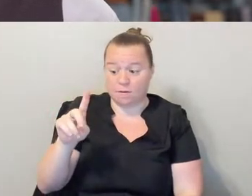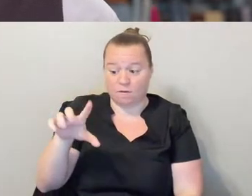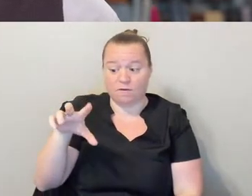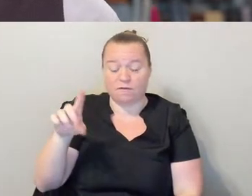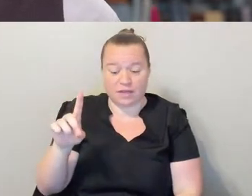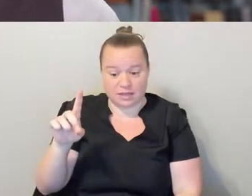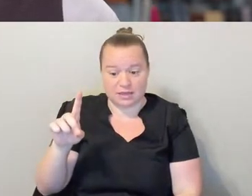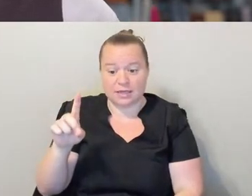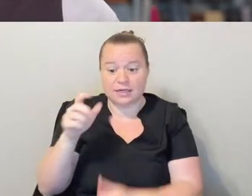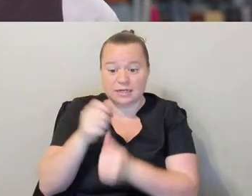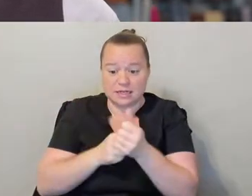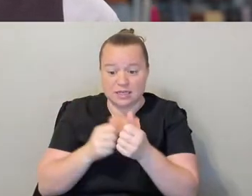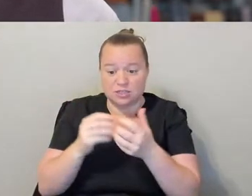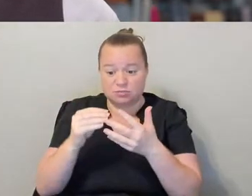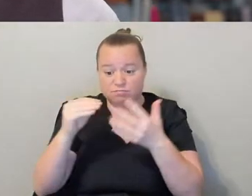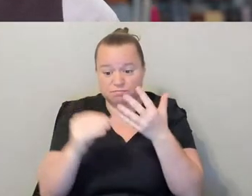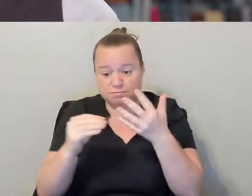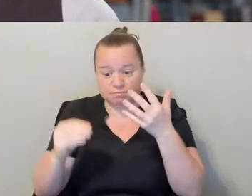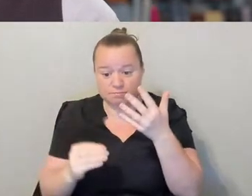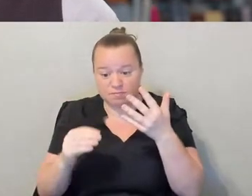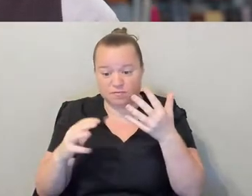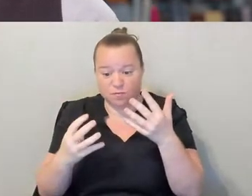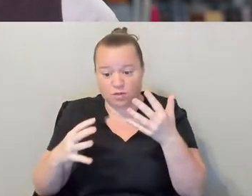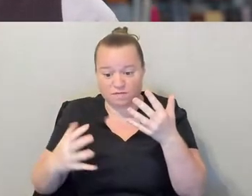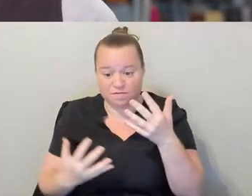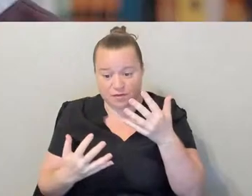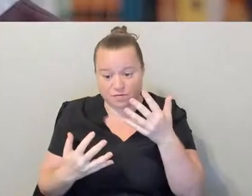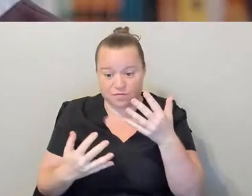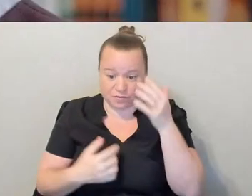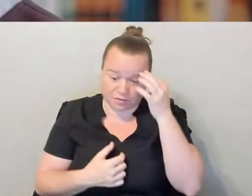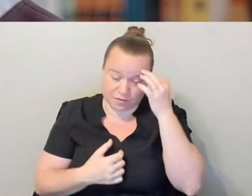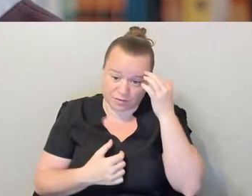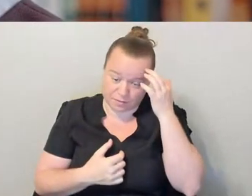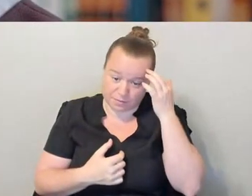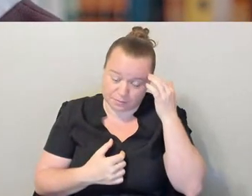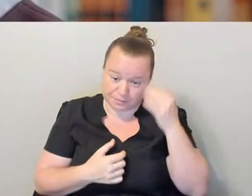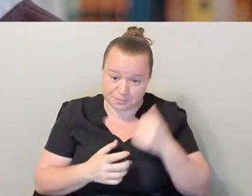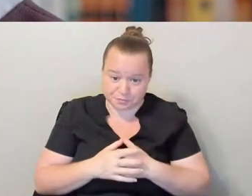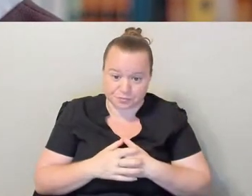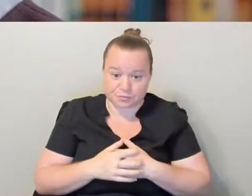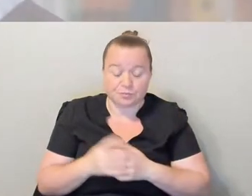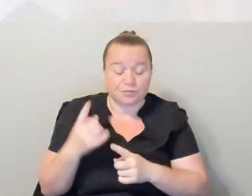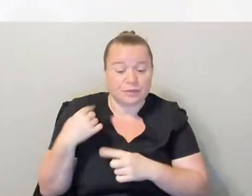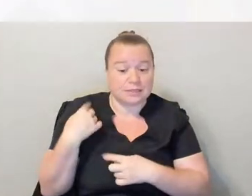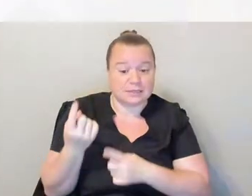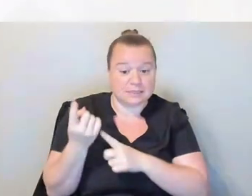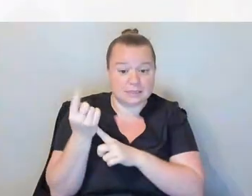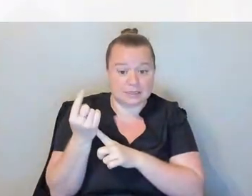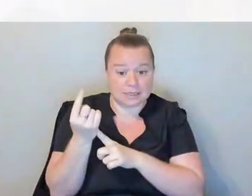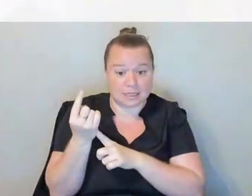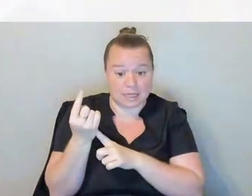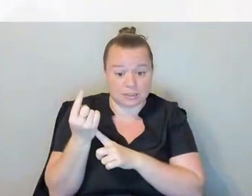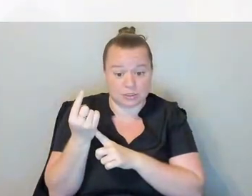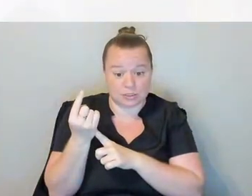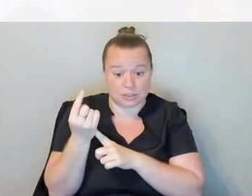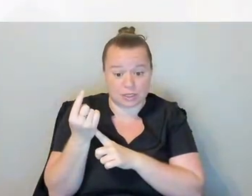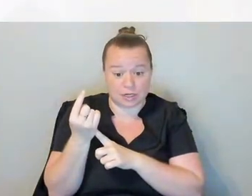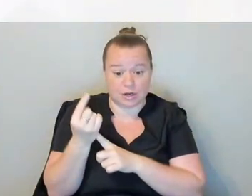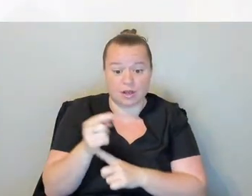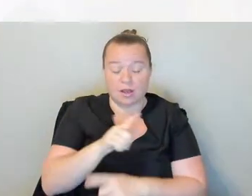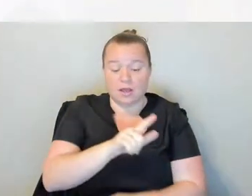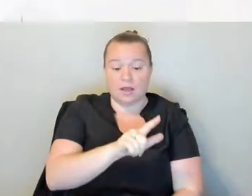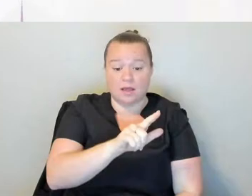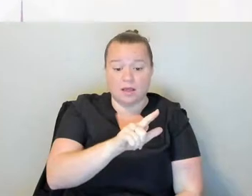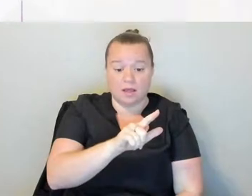rankings to fourth and fifth place, respectively. Since last year's edition, Luxembourg, Lithuania, and